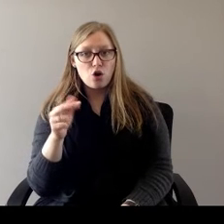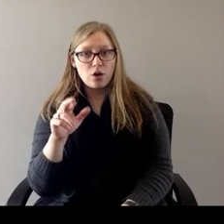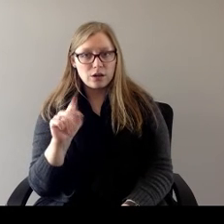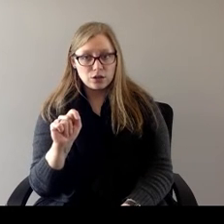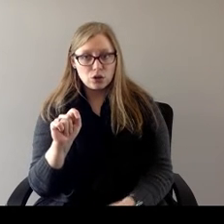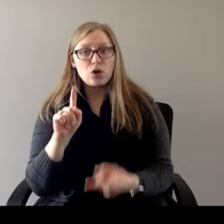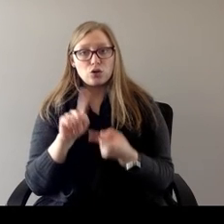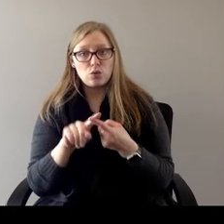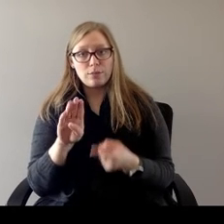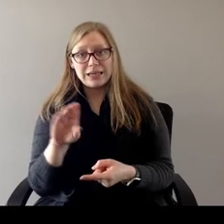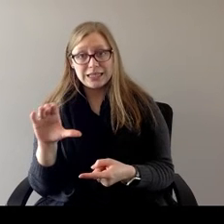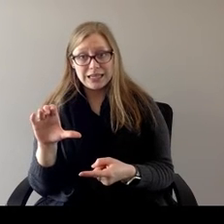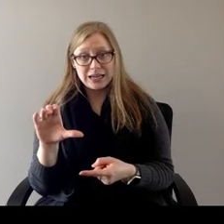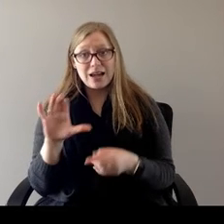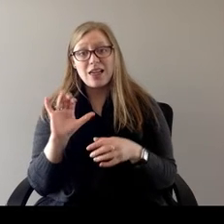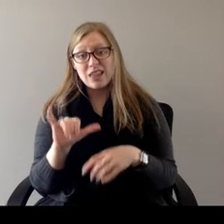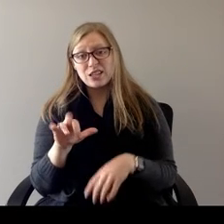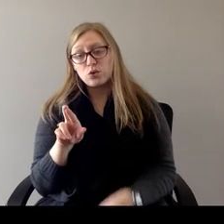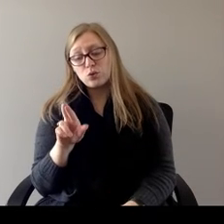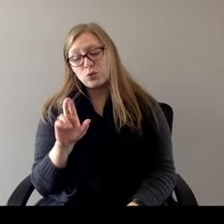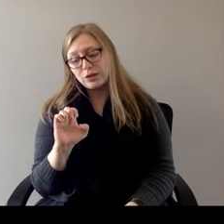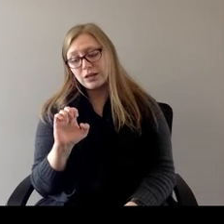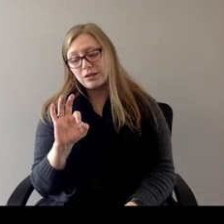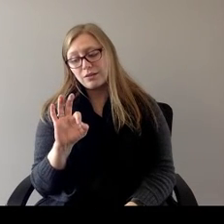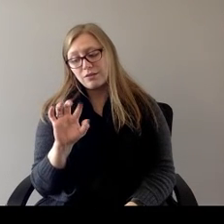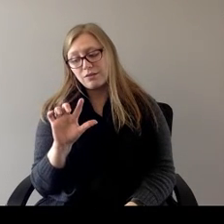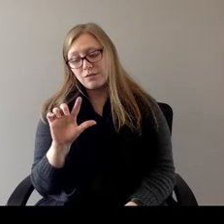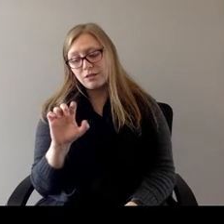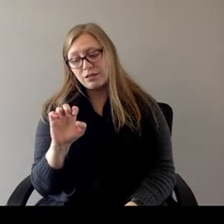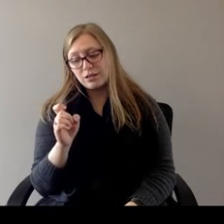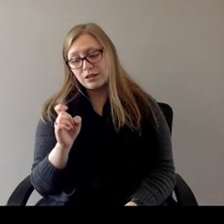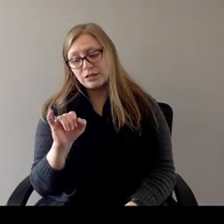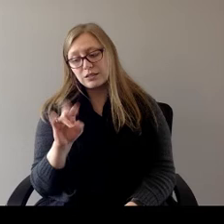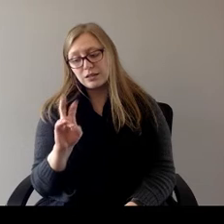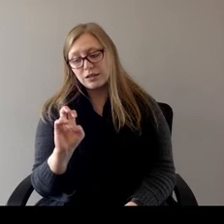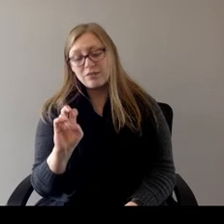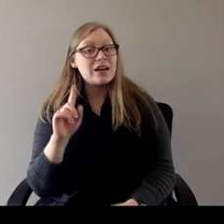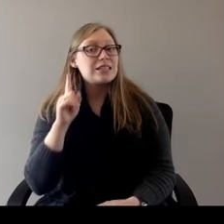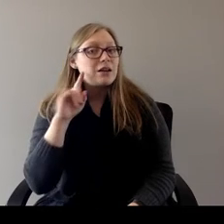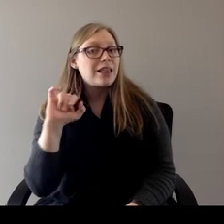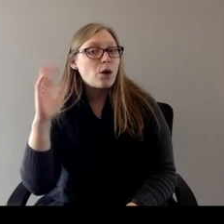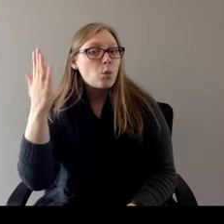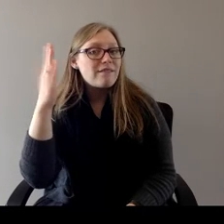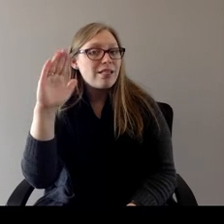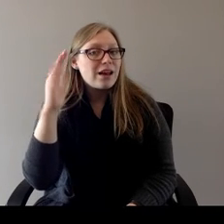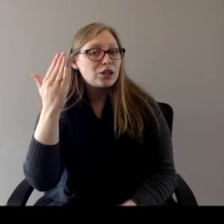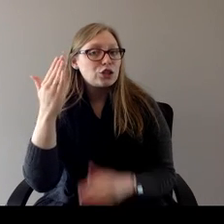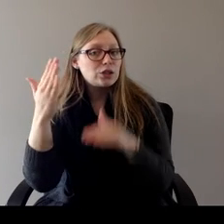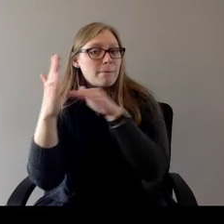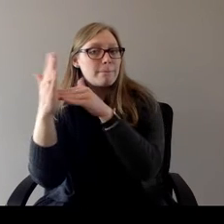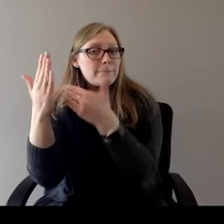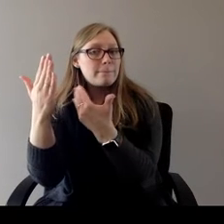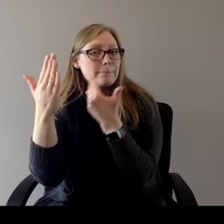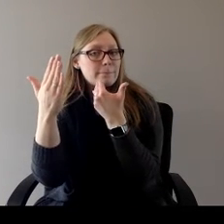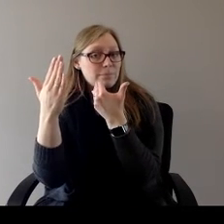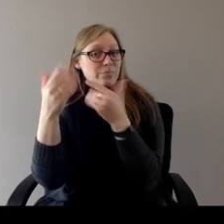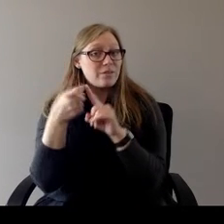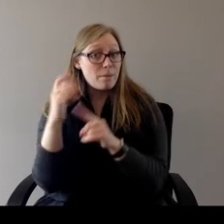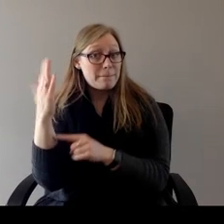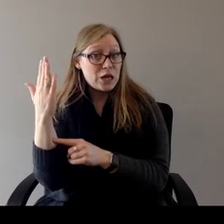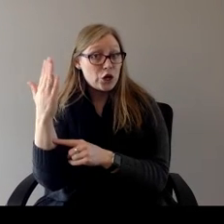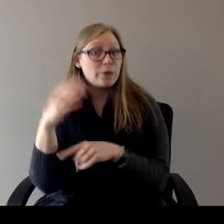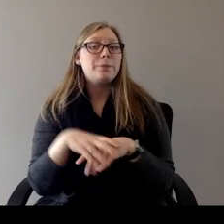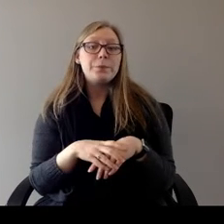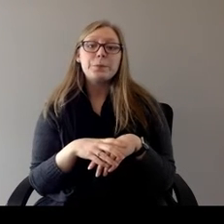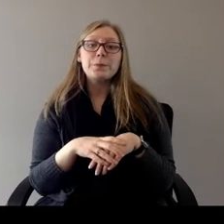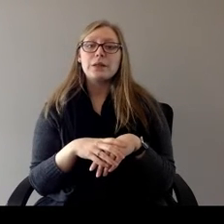That's the reflexive. Sounds a little bit like a reflection when you look in a mirror, but reflexive property of congruence.